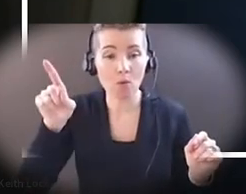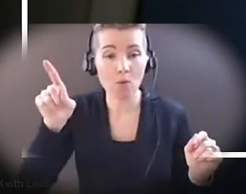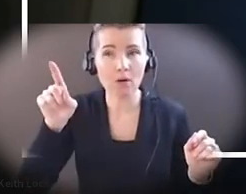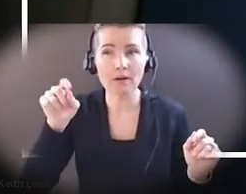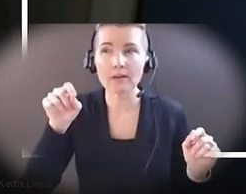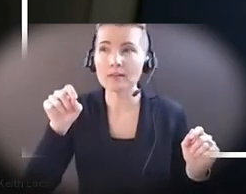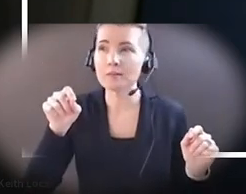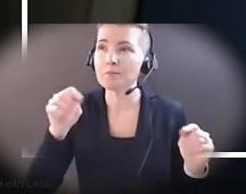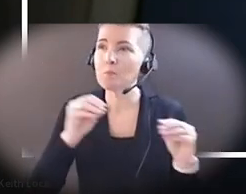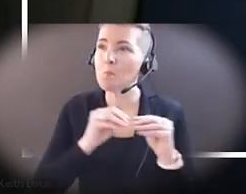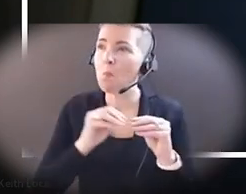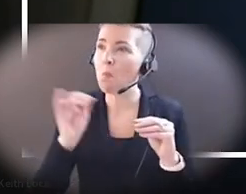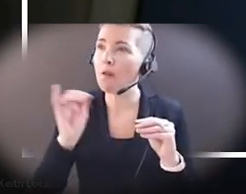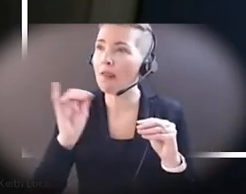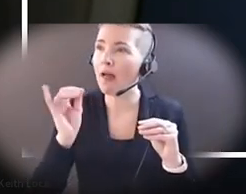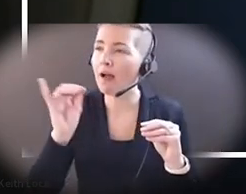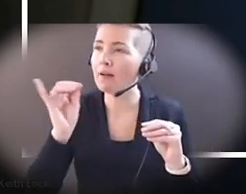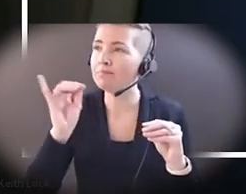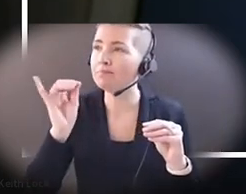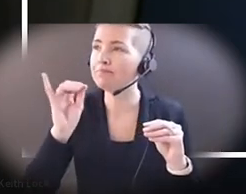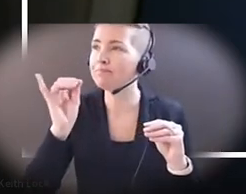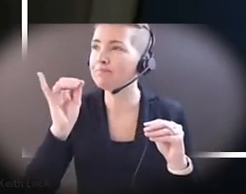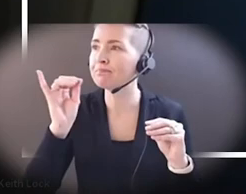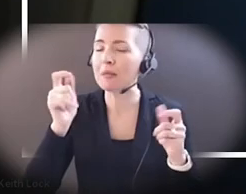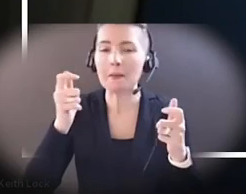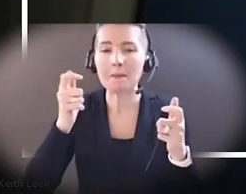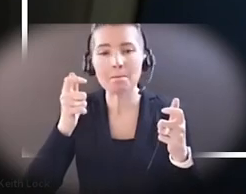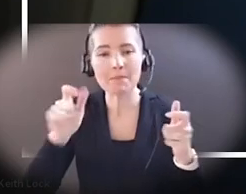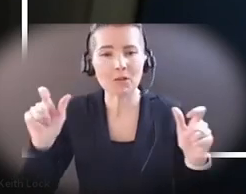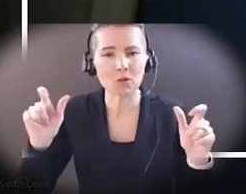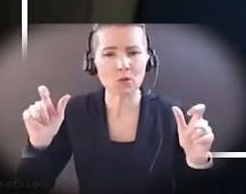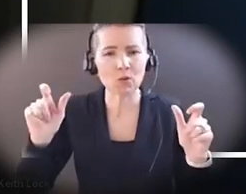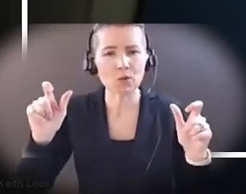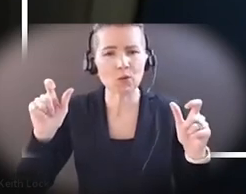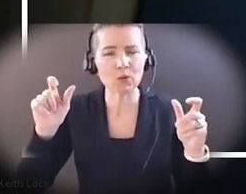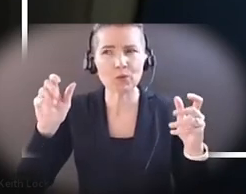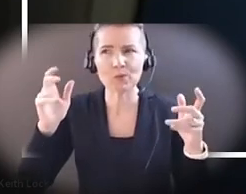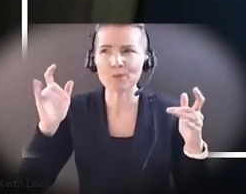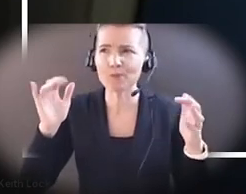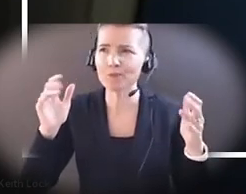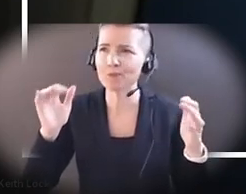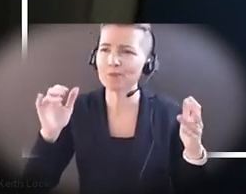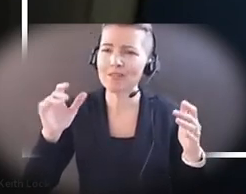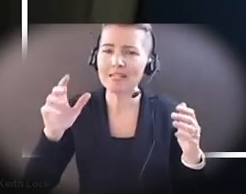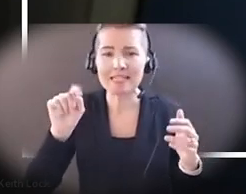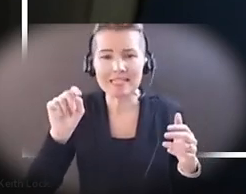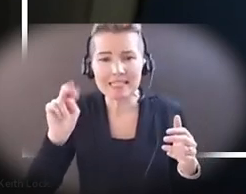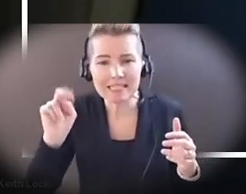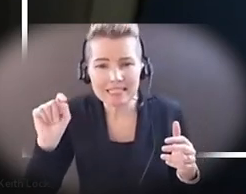there's more you know, bigger, you know, TNT and